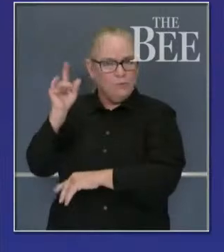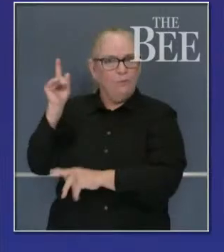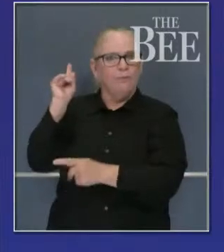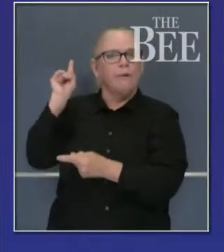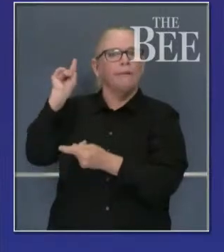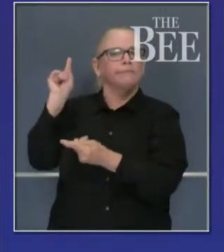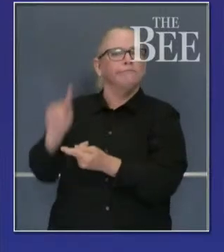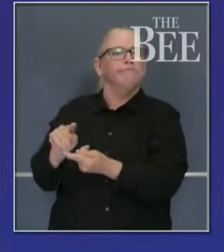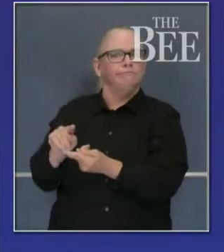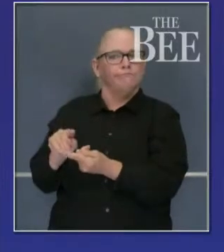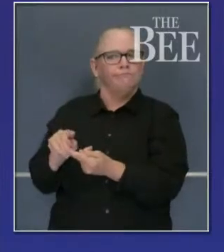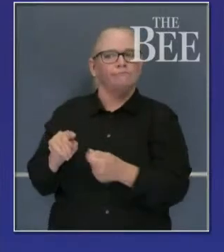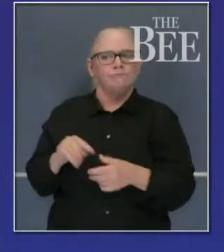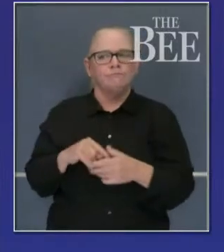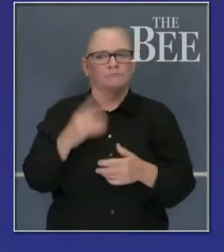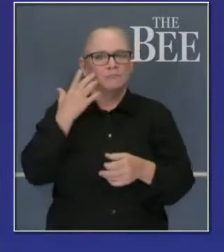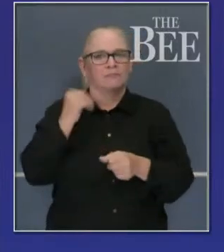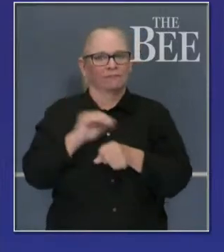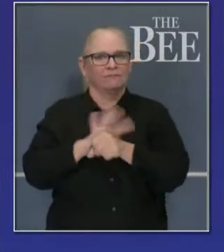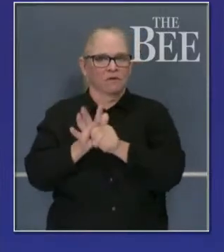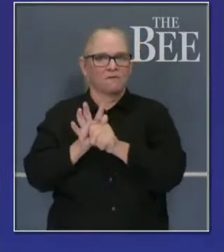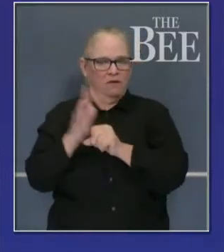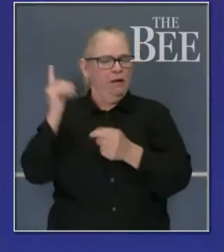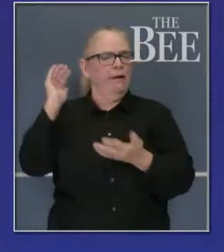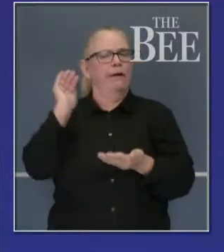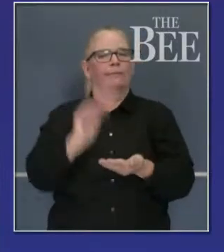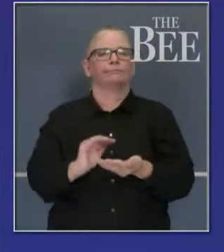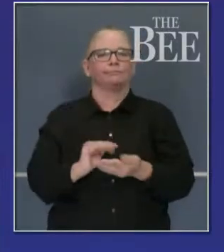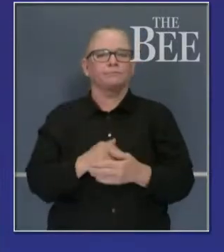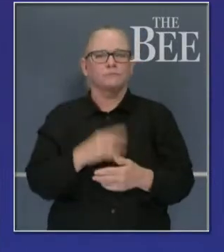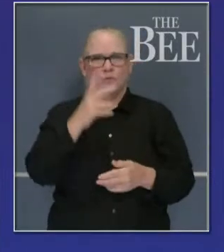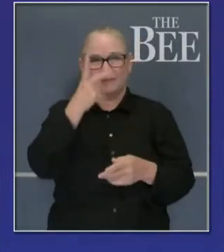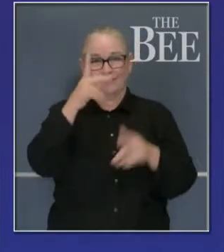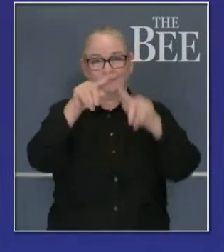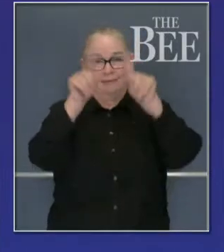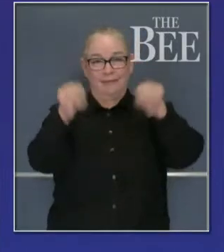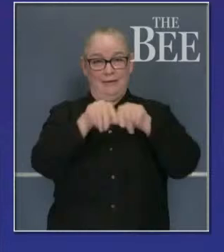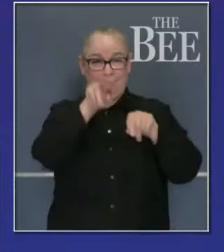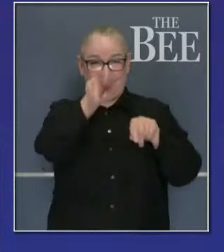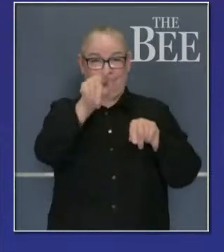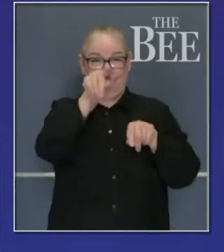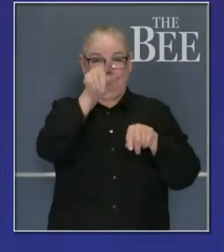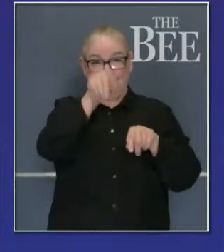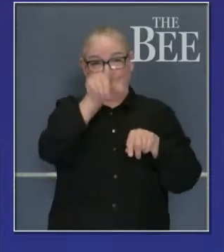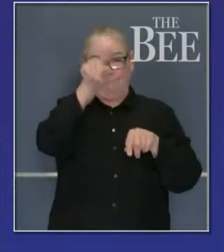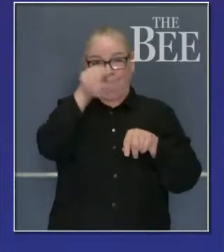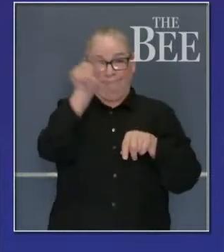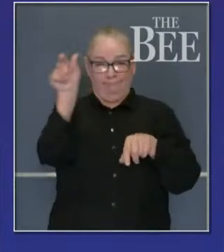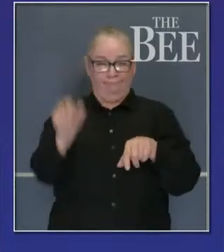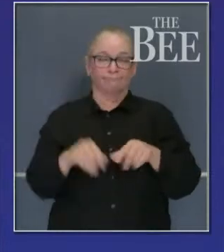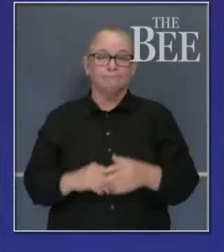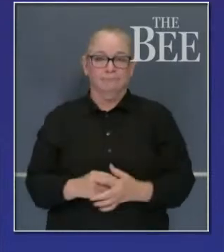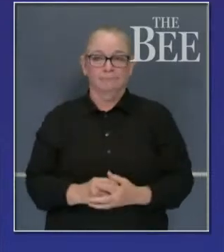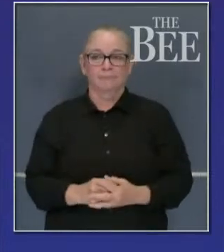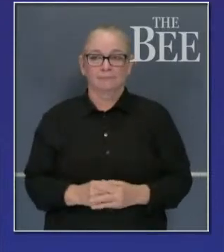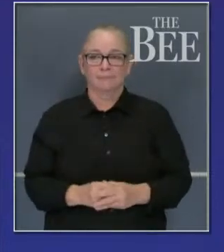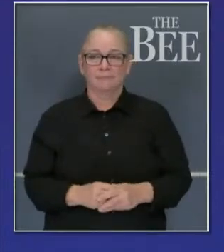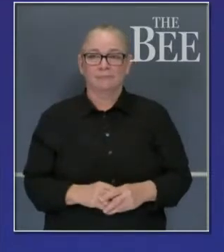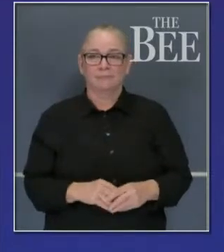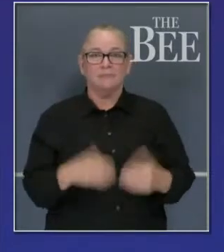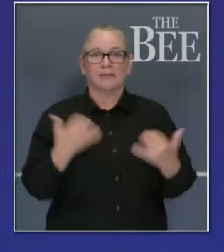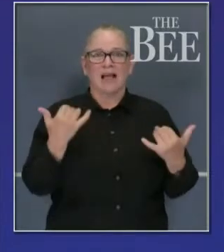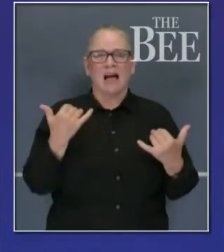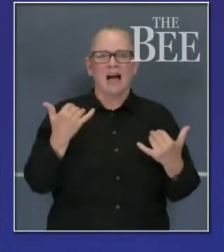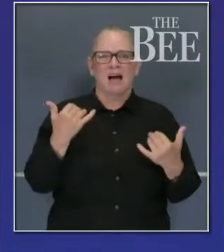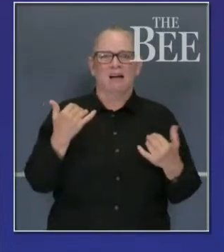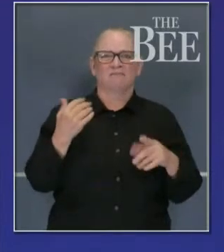over a 14-day period. You can see from this chart that that represents 4% now of our total healthcare system